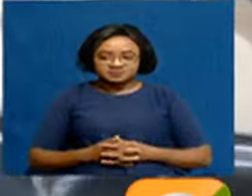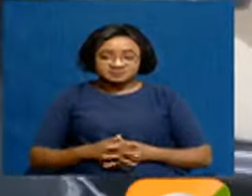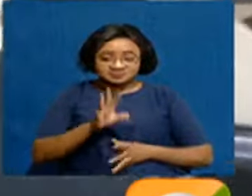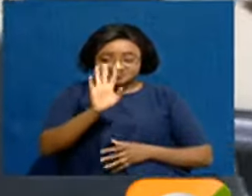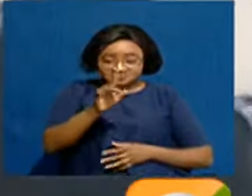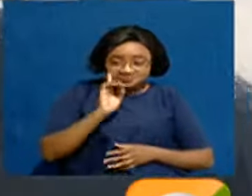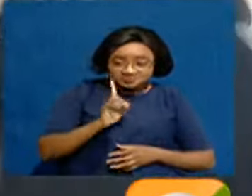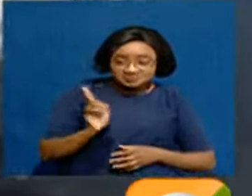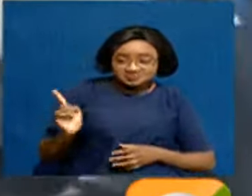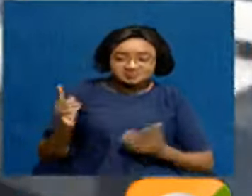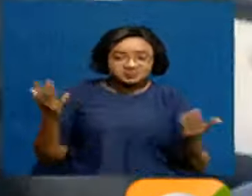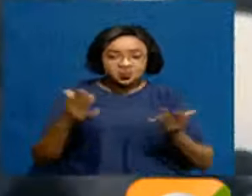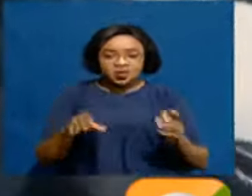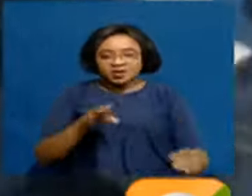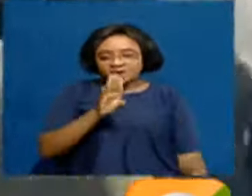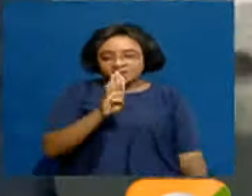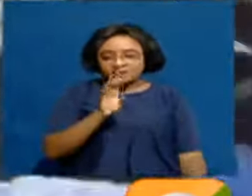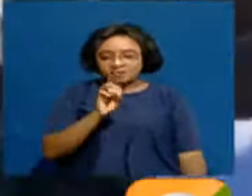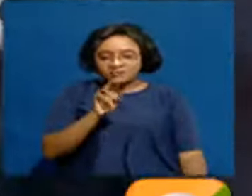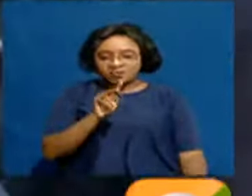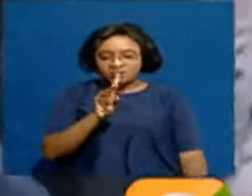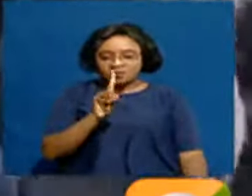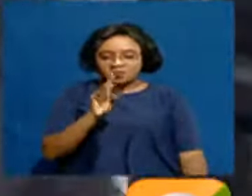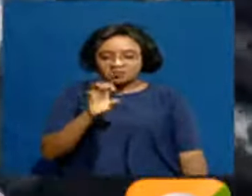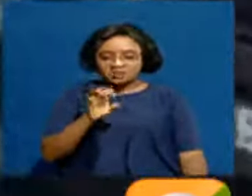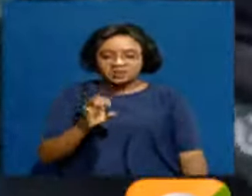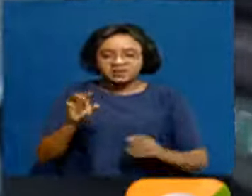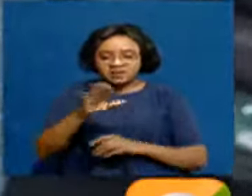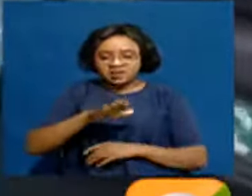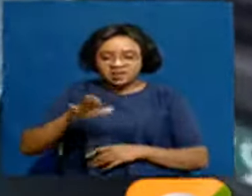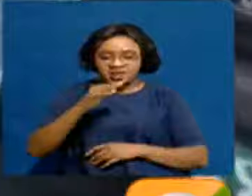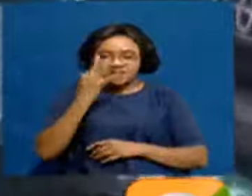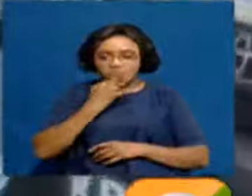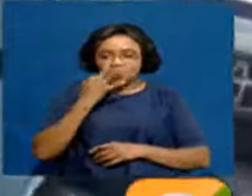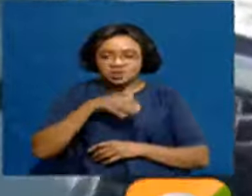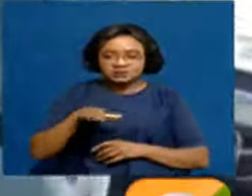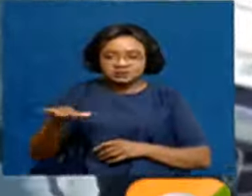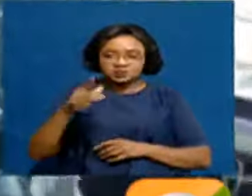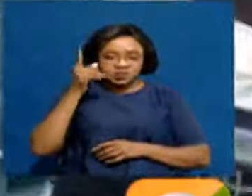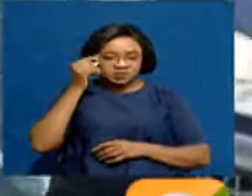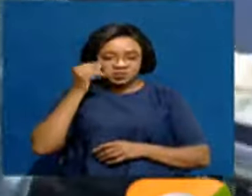Scenes at Bonje area in Mombasa on Wednesday morning.